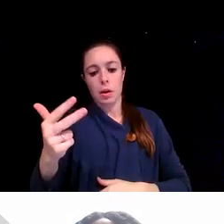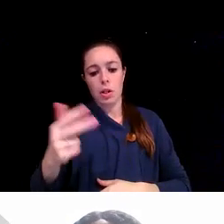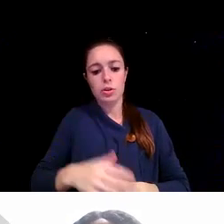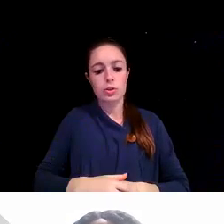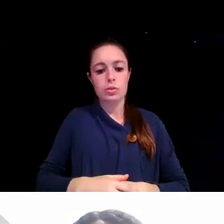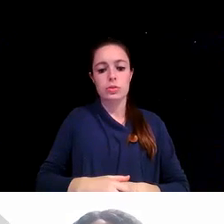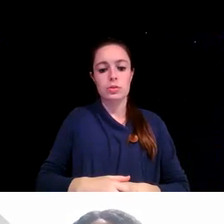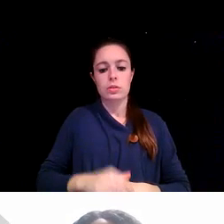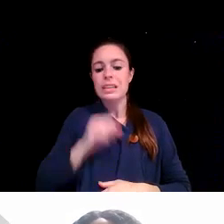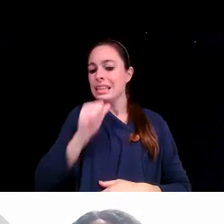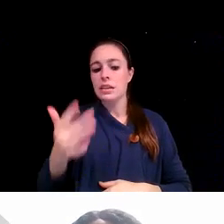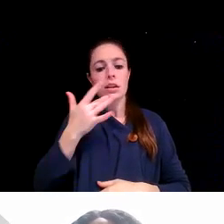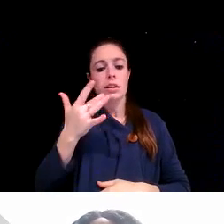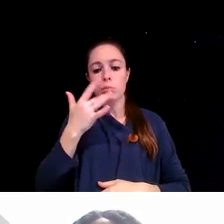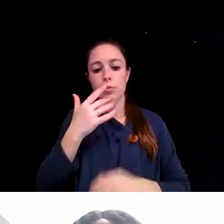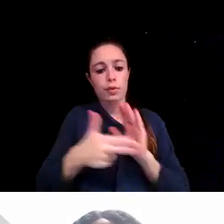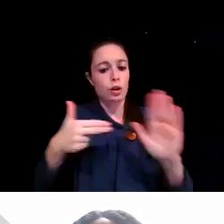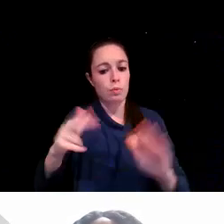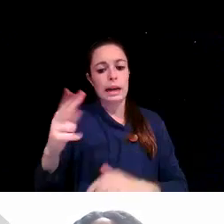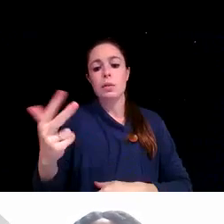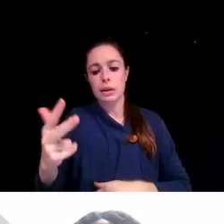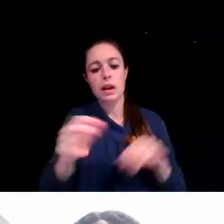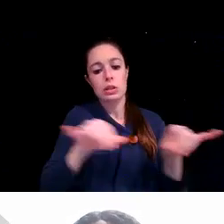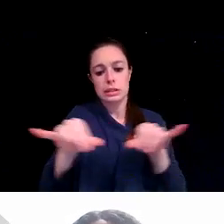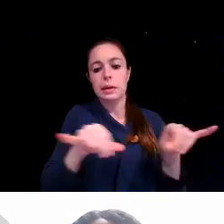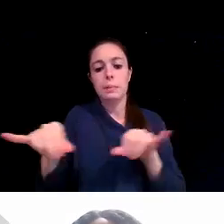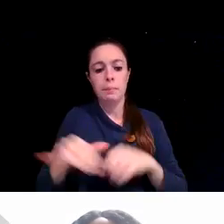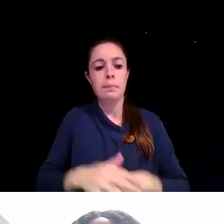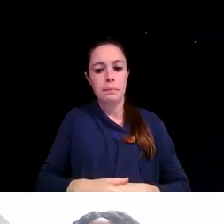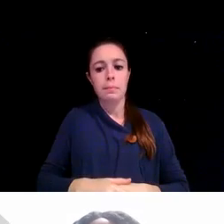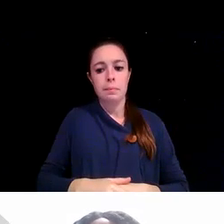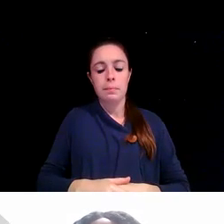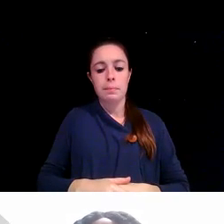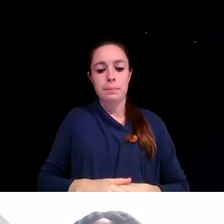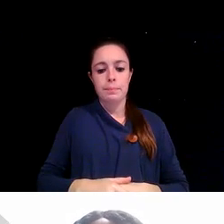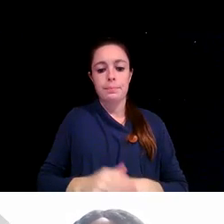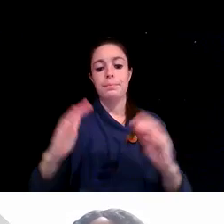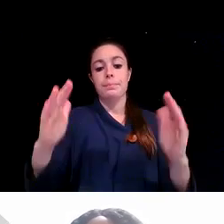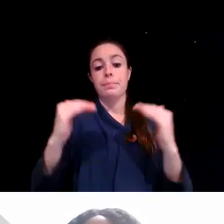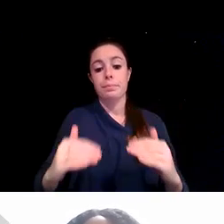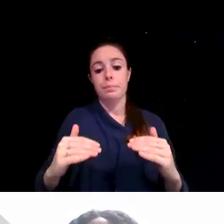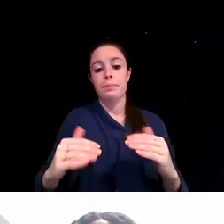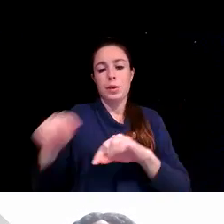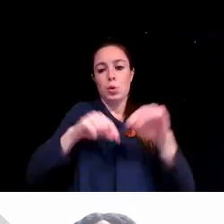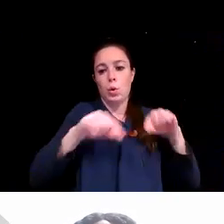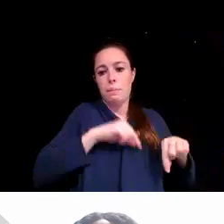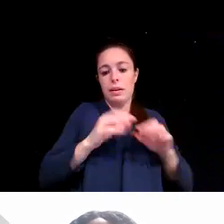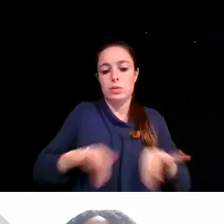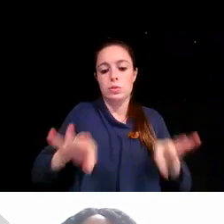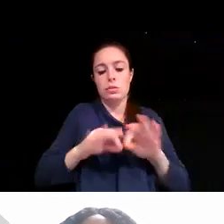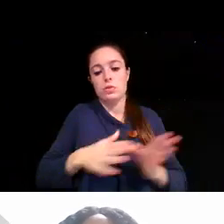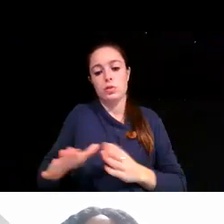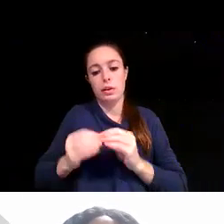be $3 as well. Essential Plan 2 and 3. For Essential Plan 1, generic is